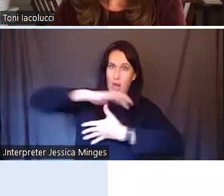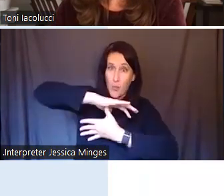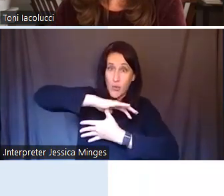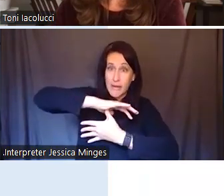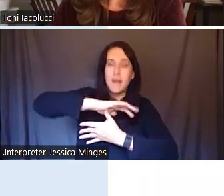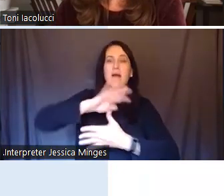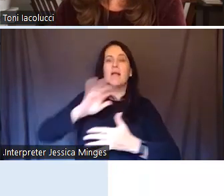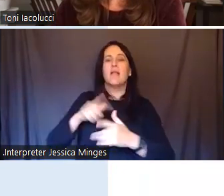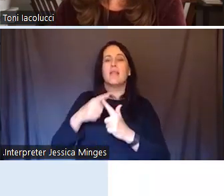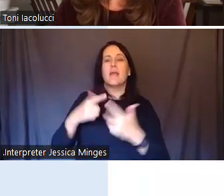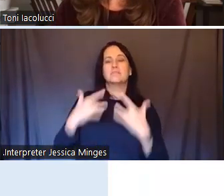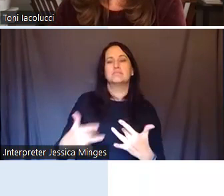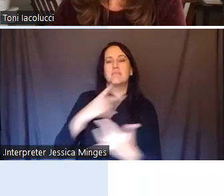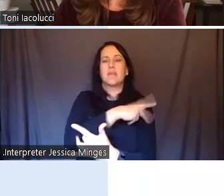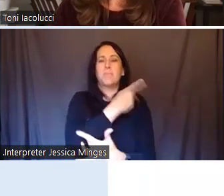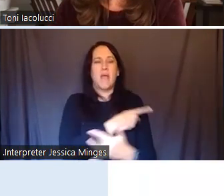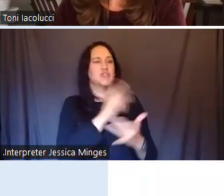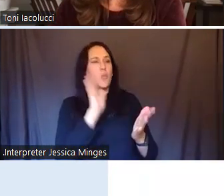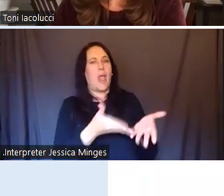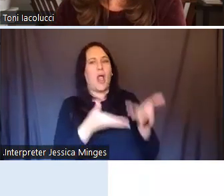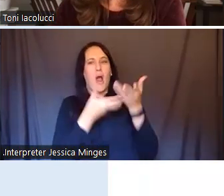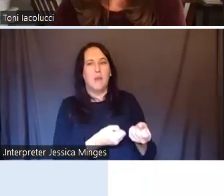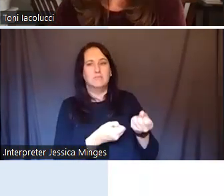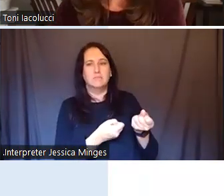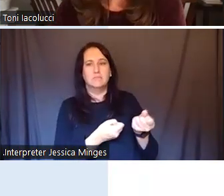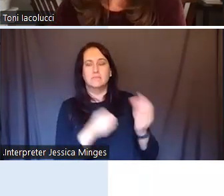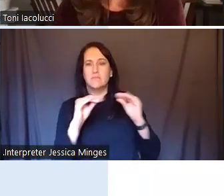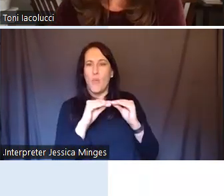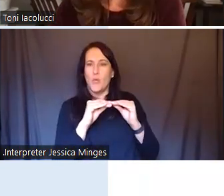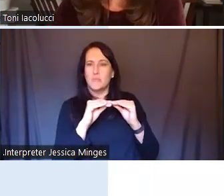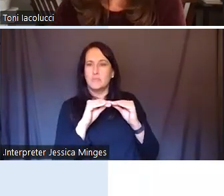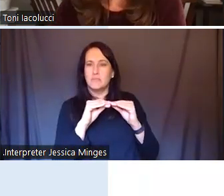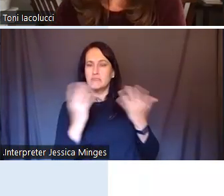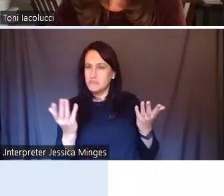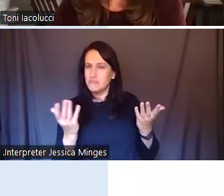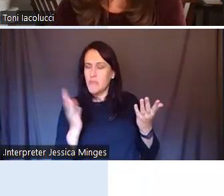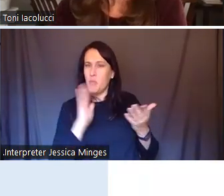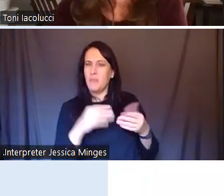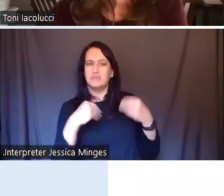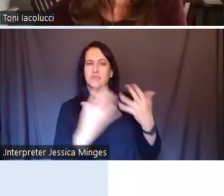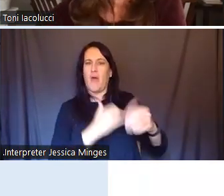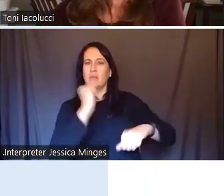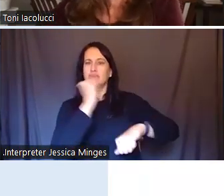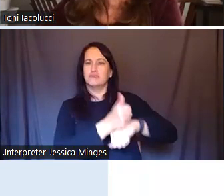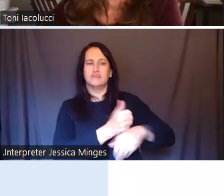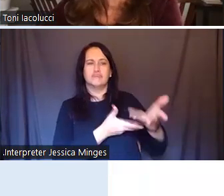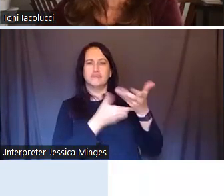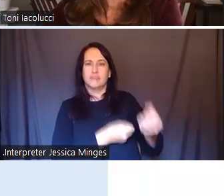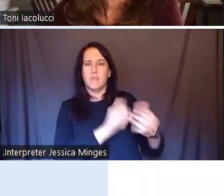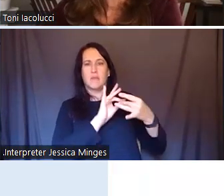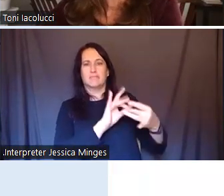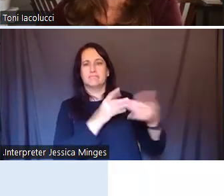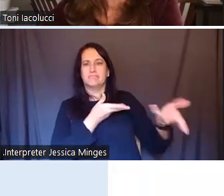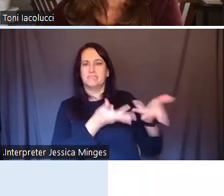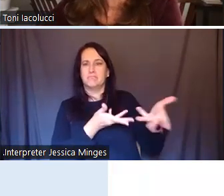is that the patient builds trust in the provider. It sort of solidifies the collaborative relationship between